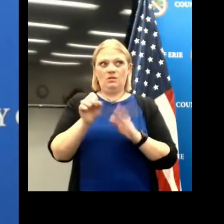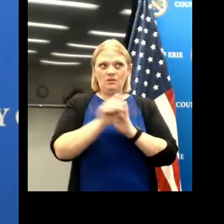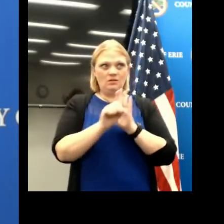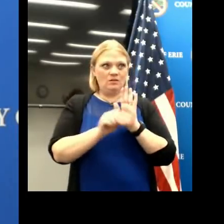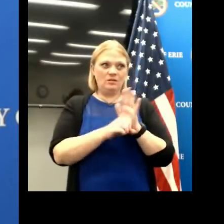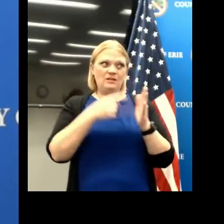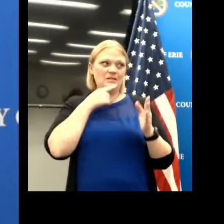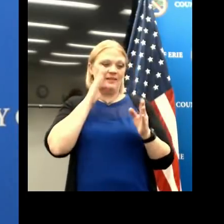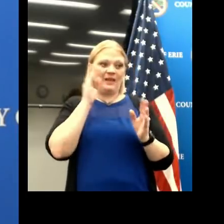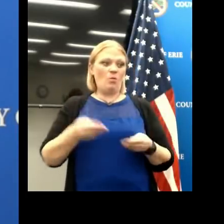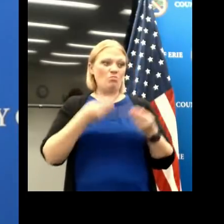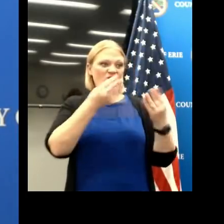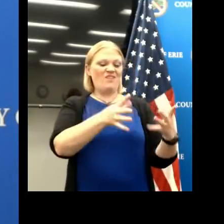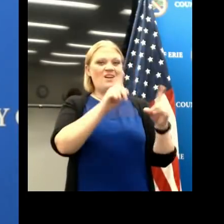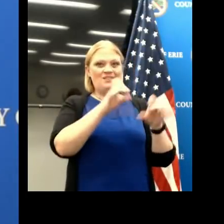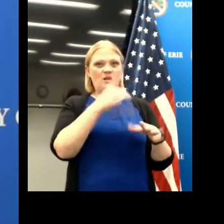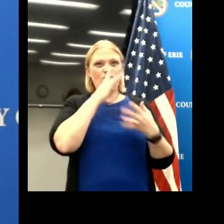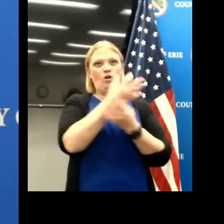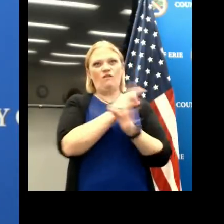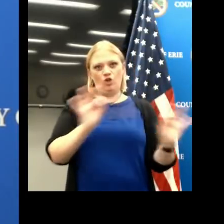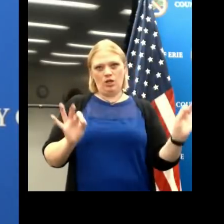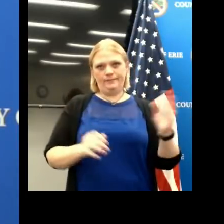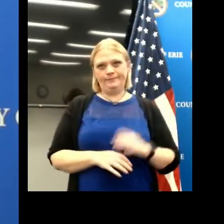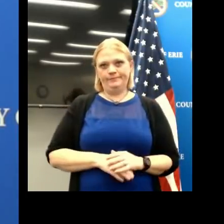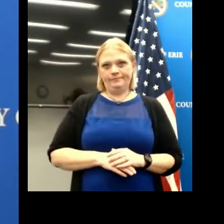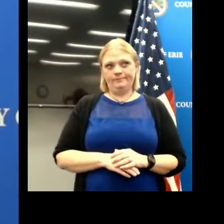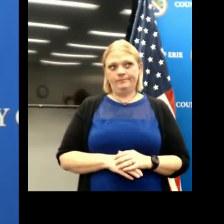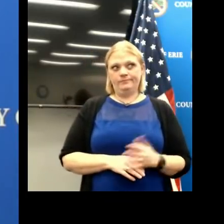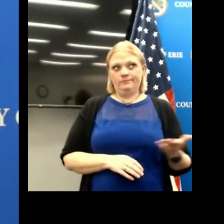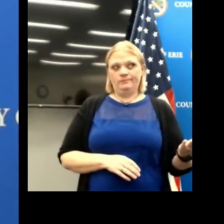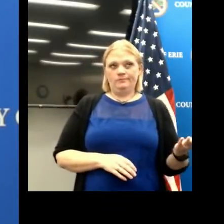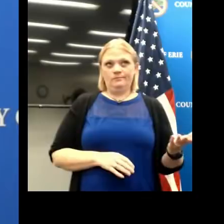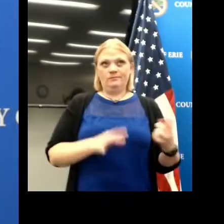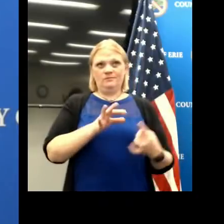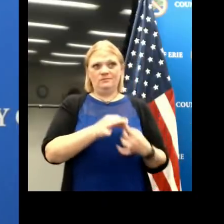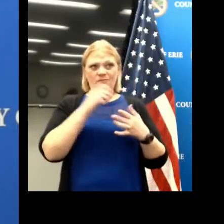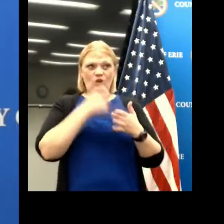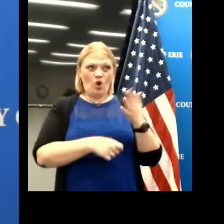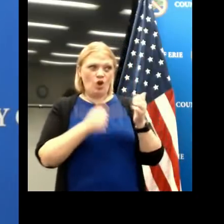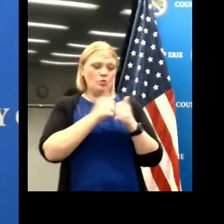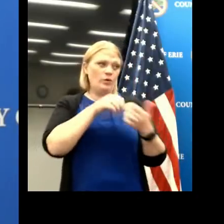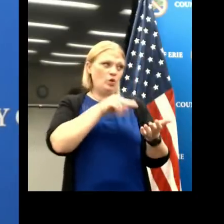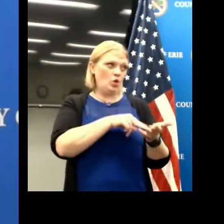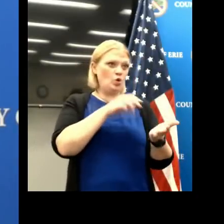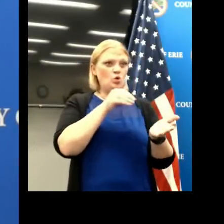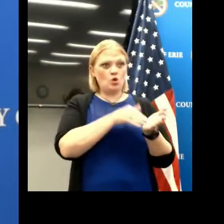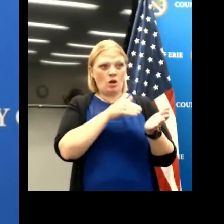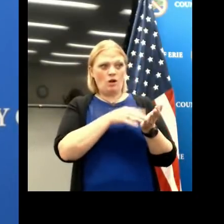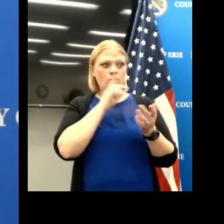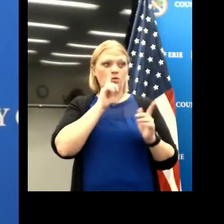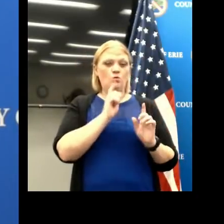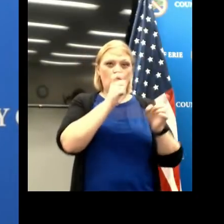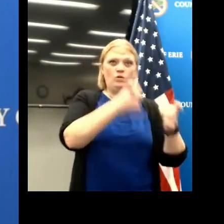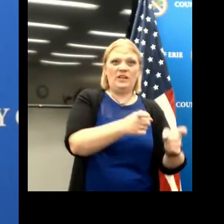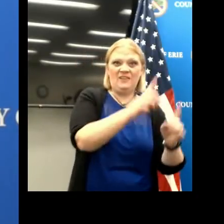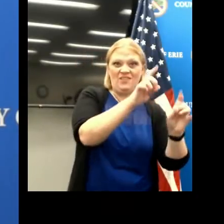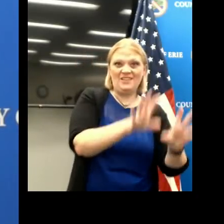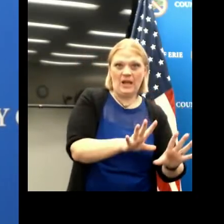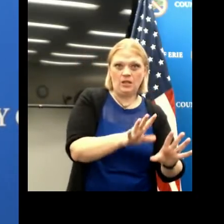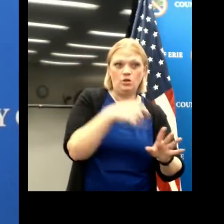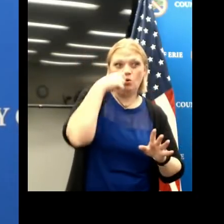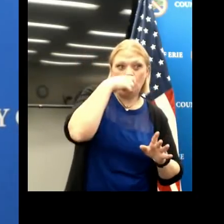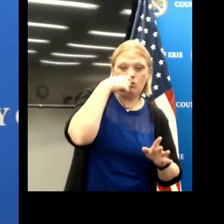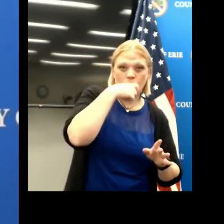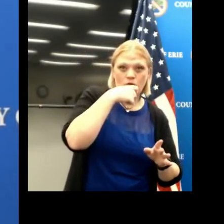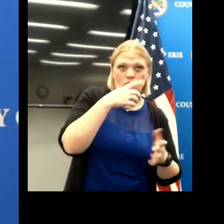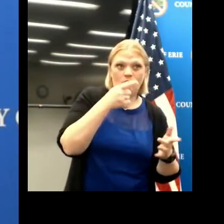them the test for free. So other than the cost associated with having the nurse or a doctor there to administer it, they're really,